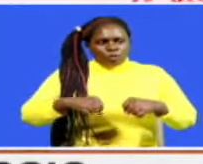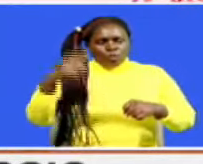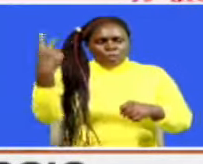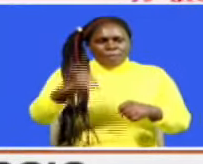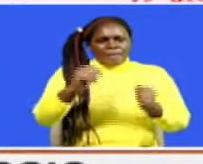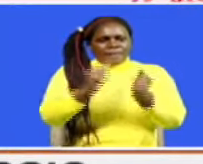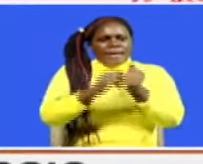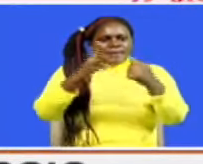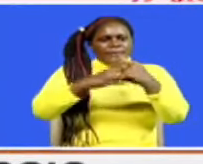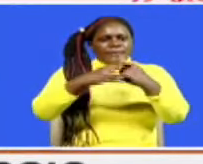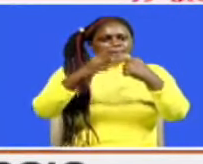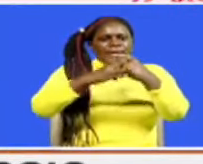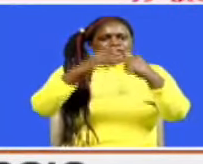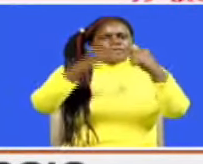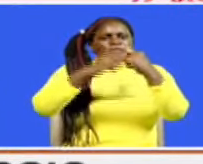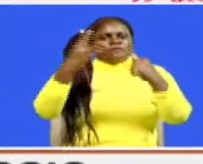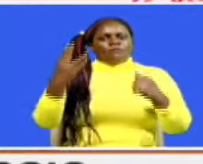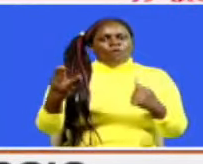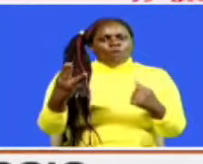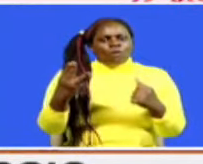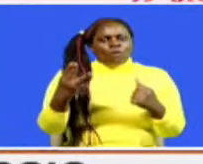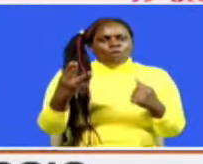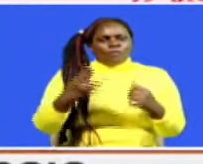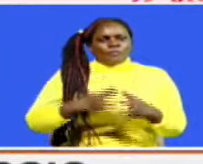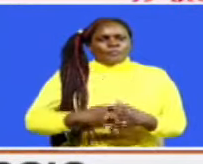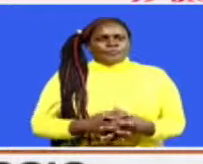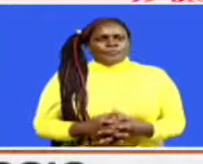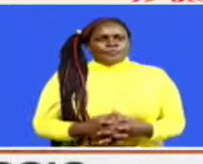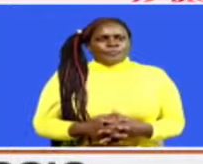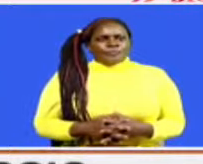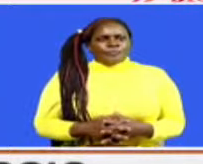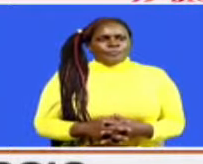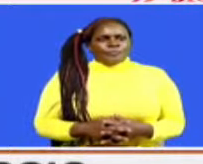1994 WRC performance and win the rally.